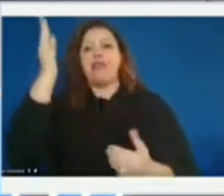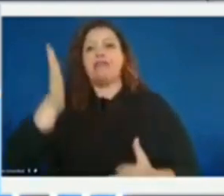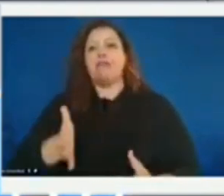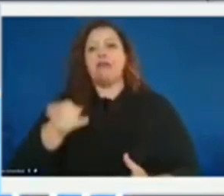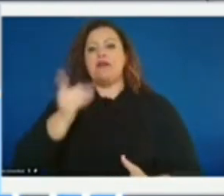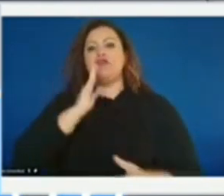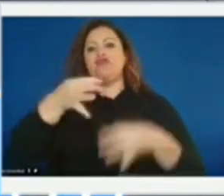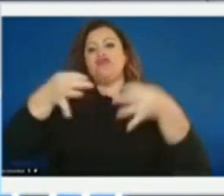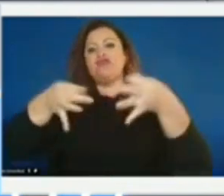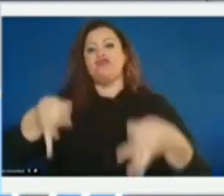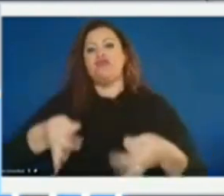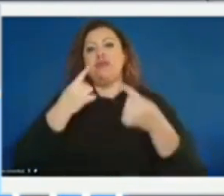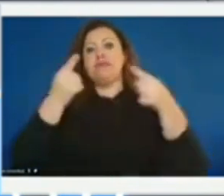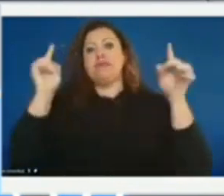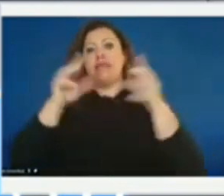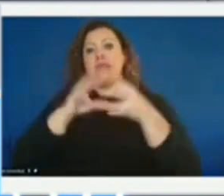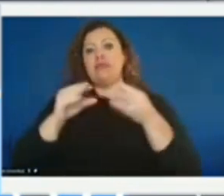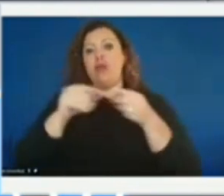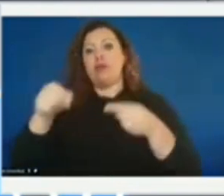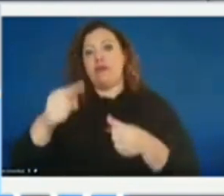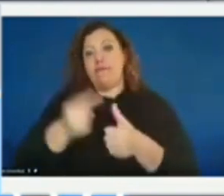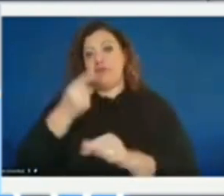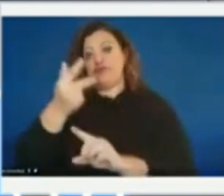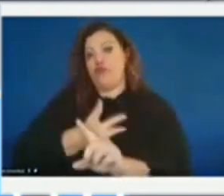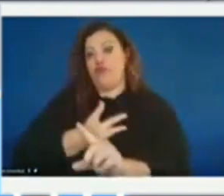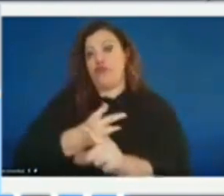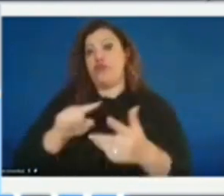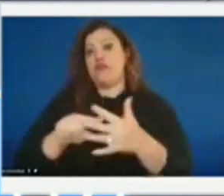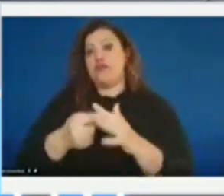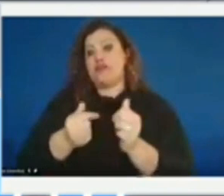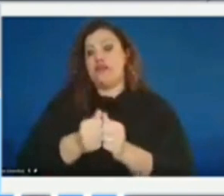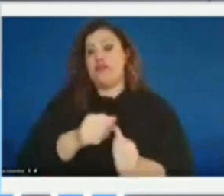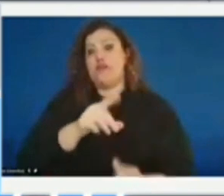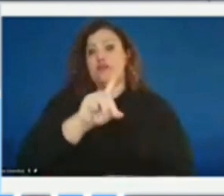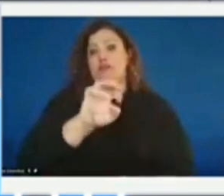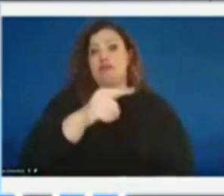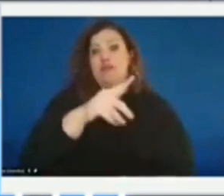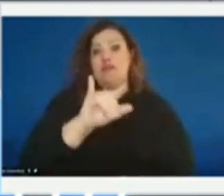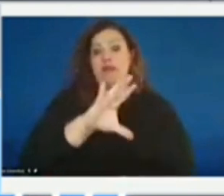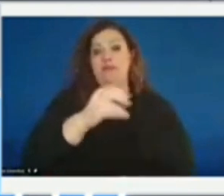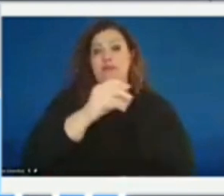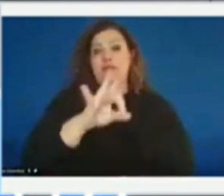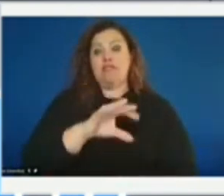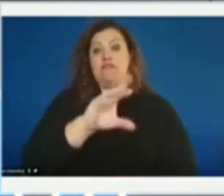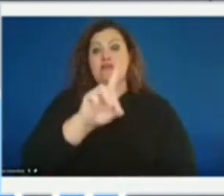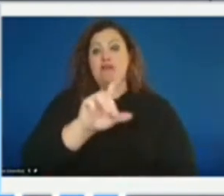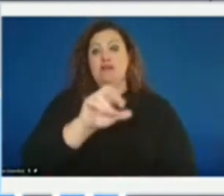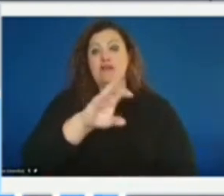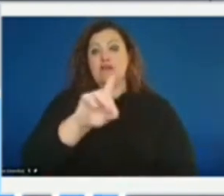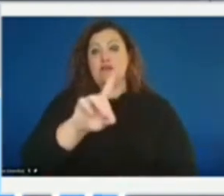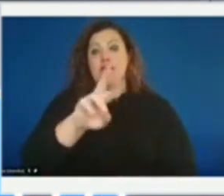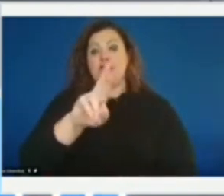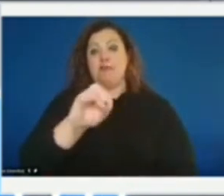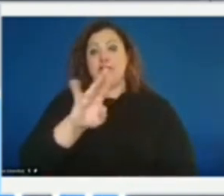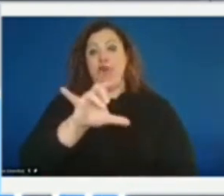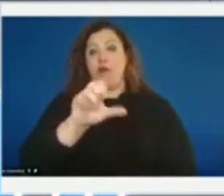success stories of the first quarter, starting with Deputy Chief David Robinson. Deputy Chief.